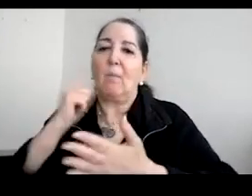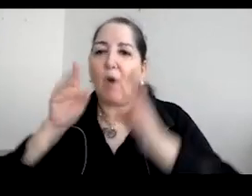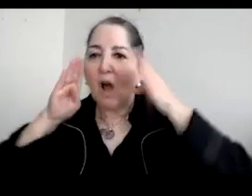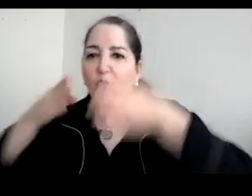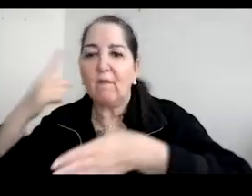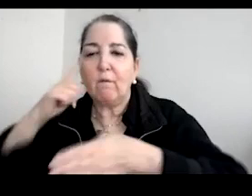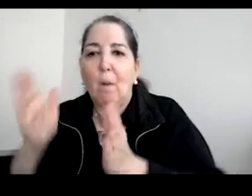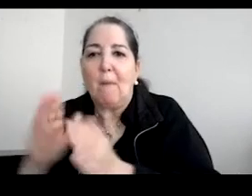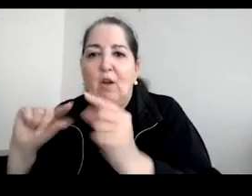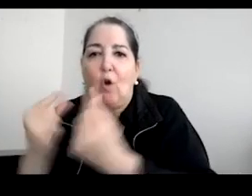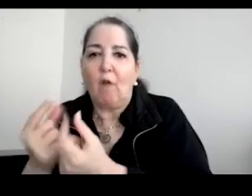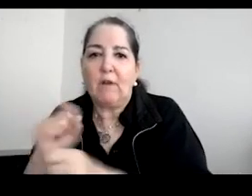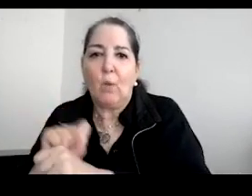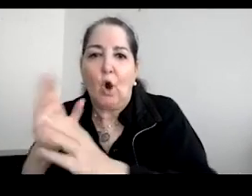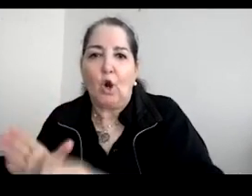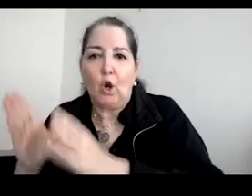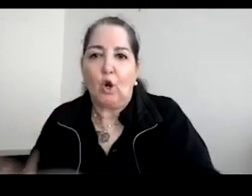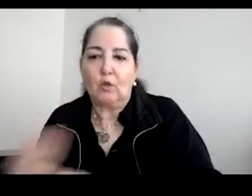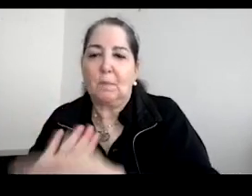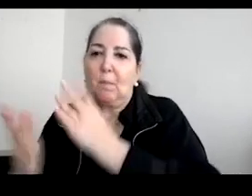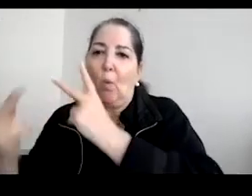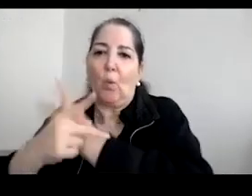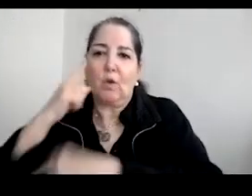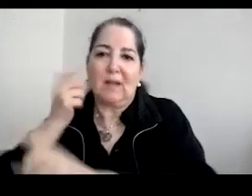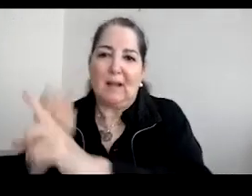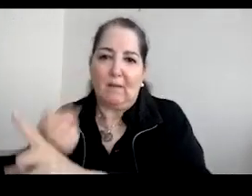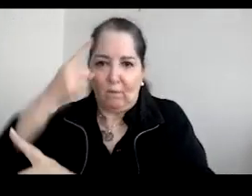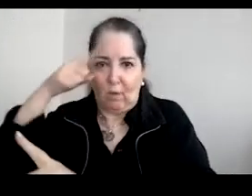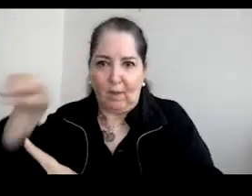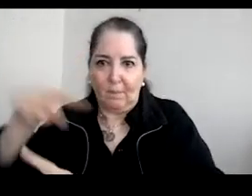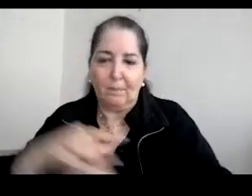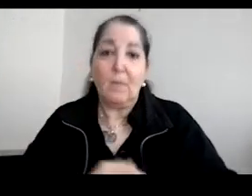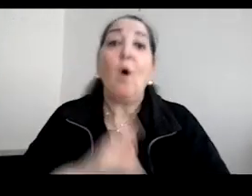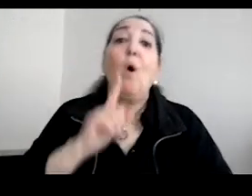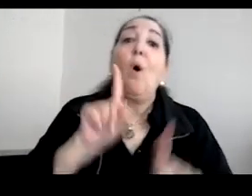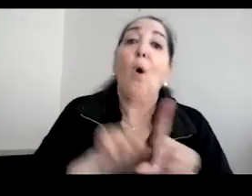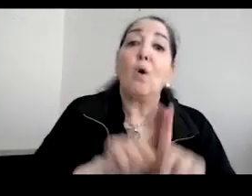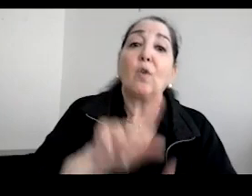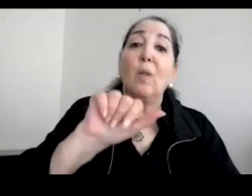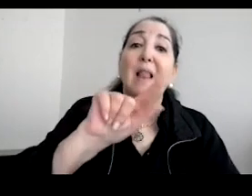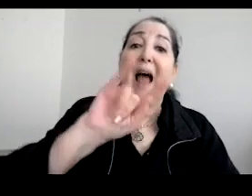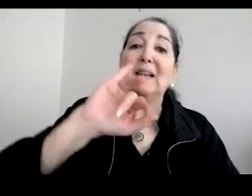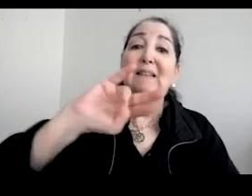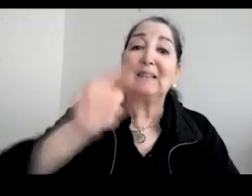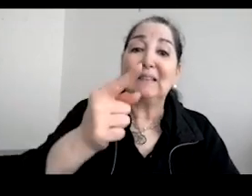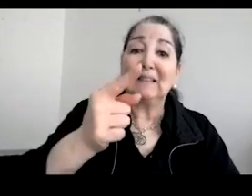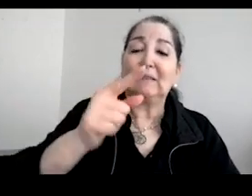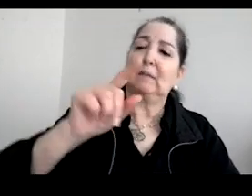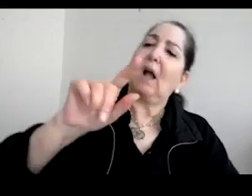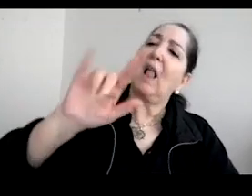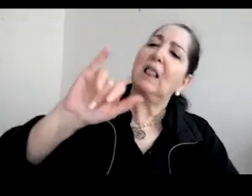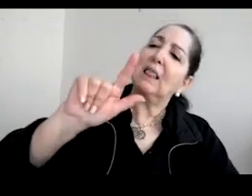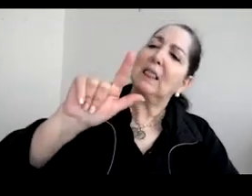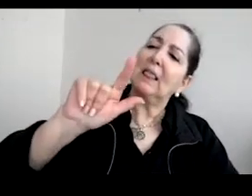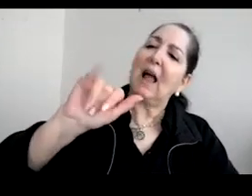this figure, but Latinx workers also saw unemployment rates increase to very high levels, as did